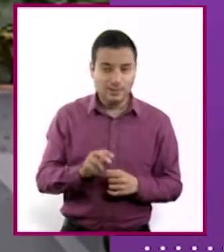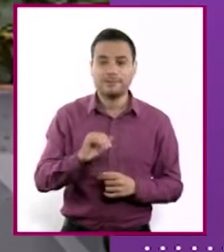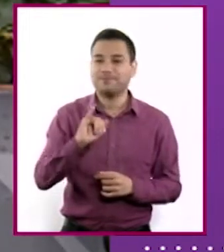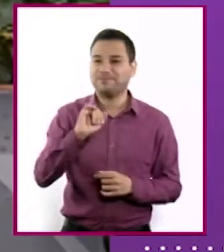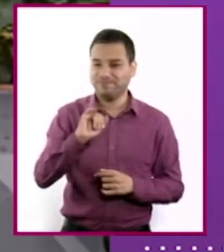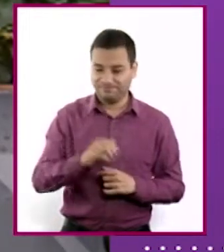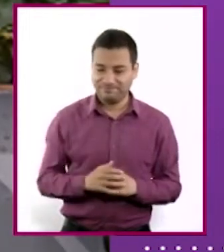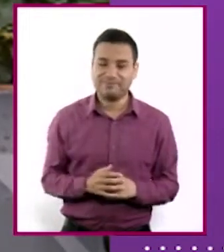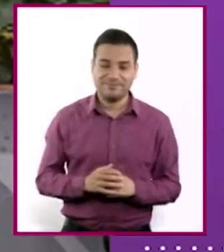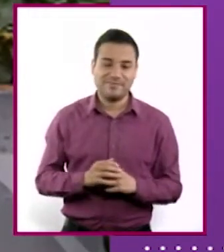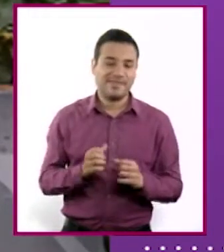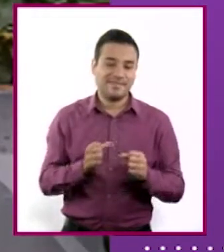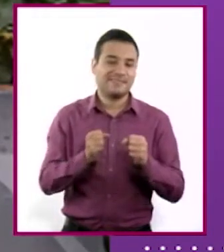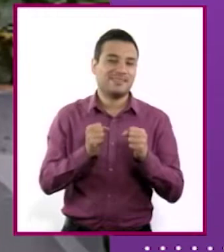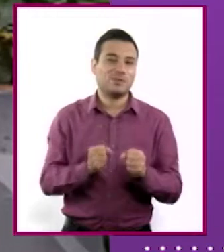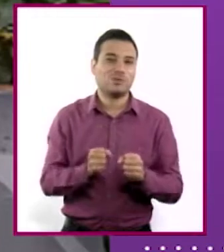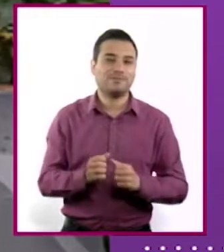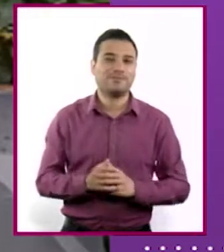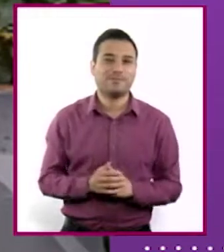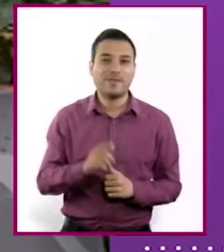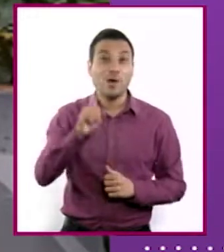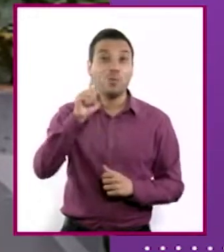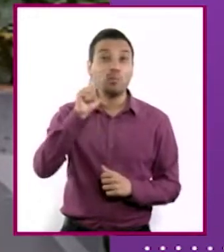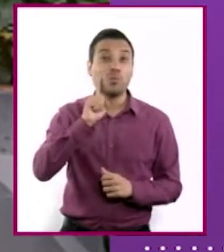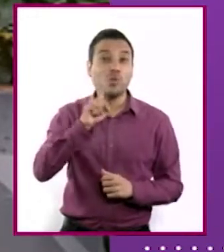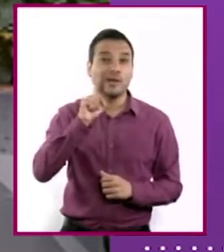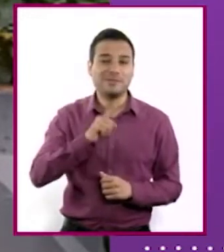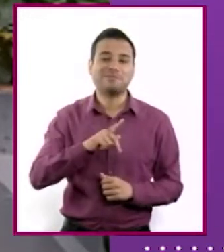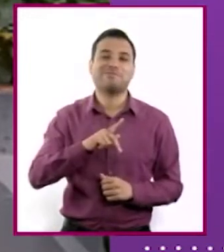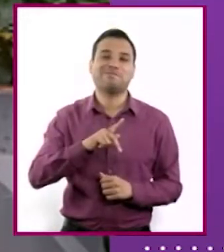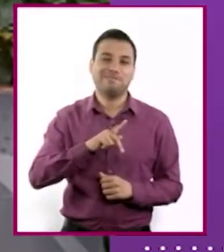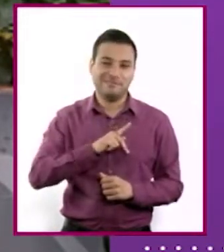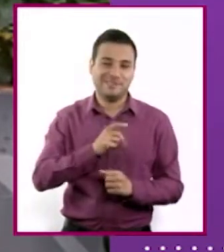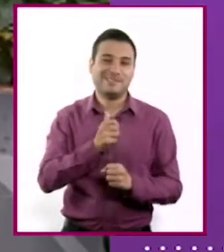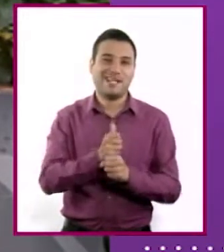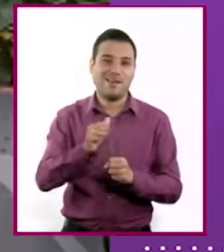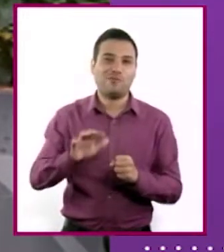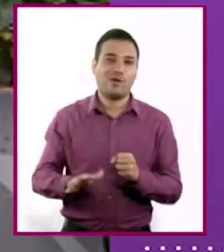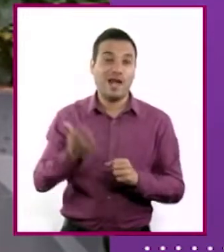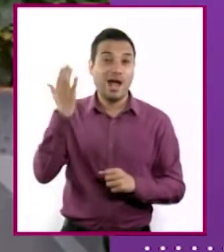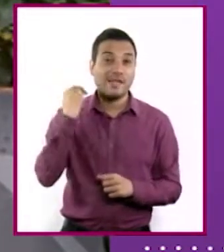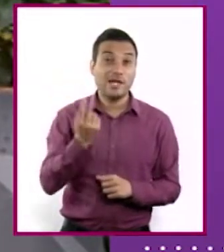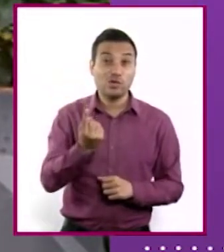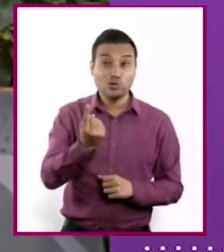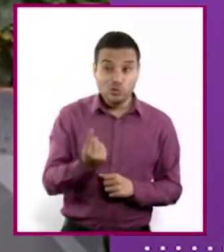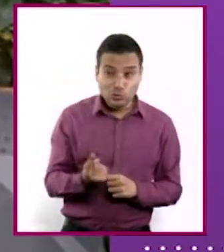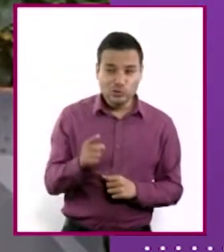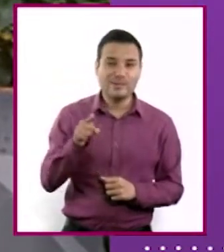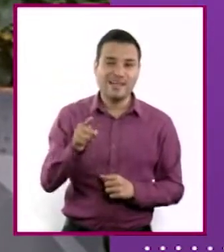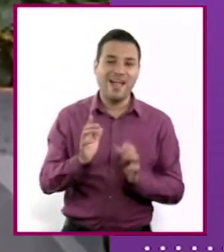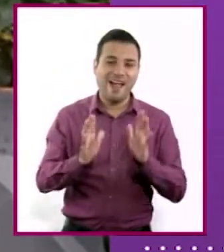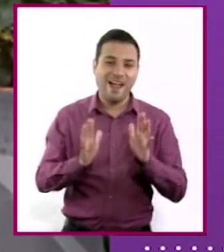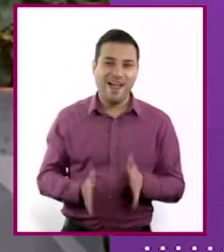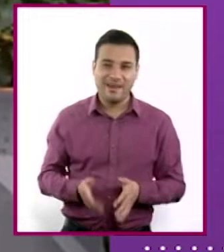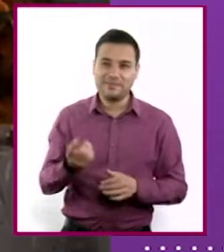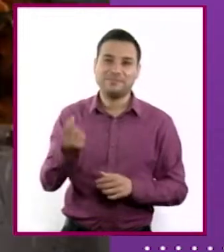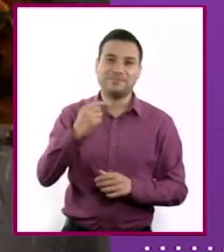I'm sure, Becky. Benicia was my grandmother. When I was little, she told me this